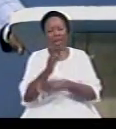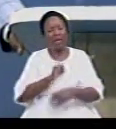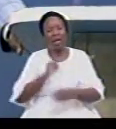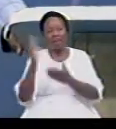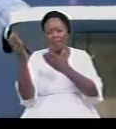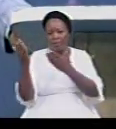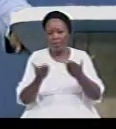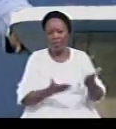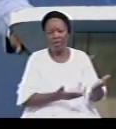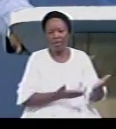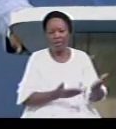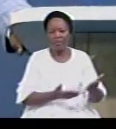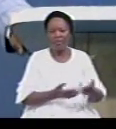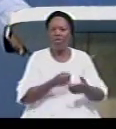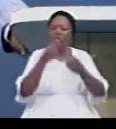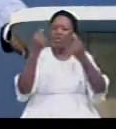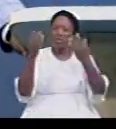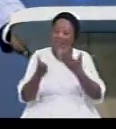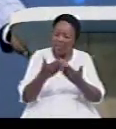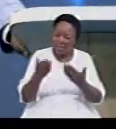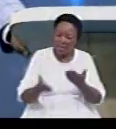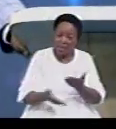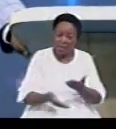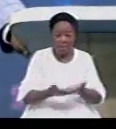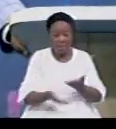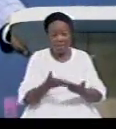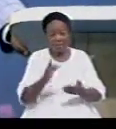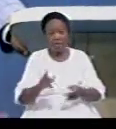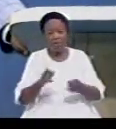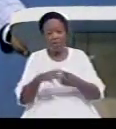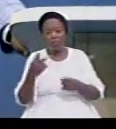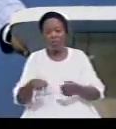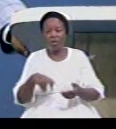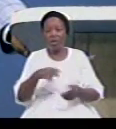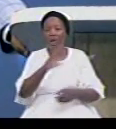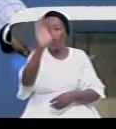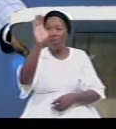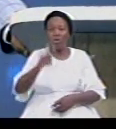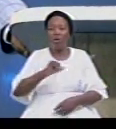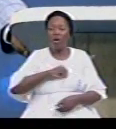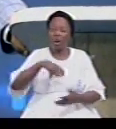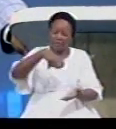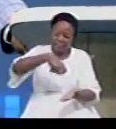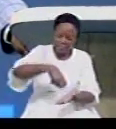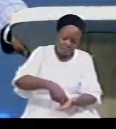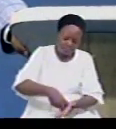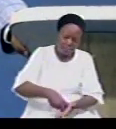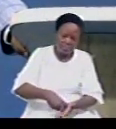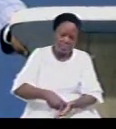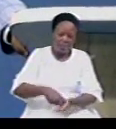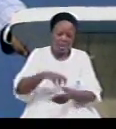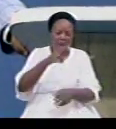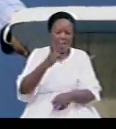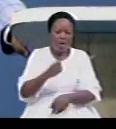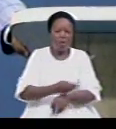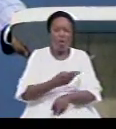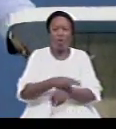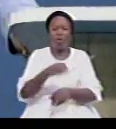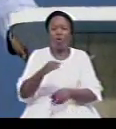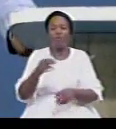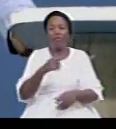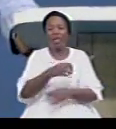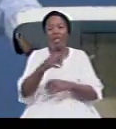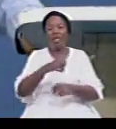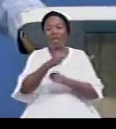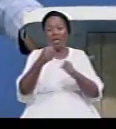bring. Simply to the cross I cling. Rock of ages, cleft for me.